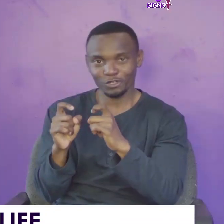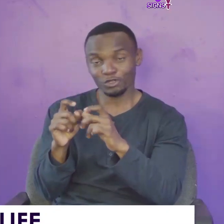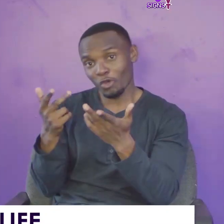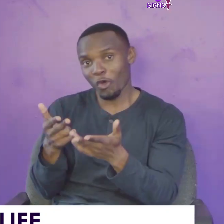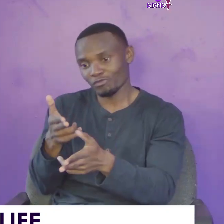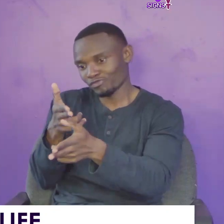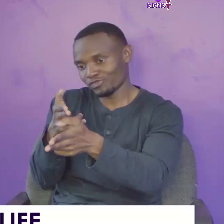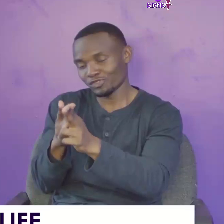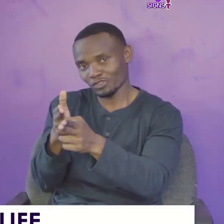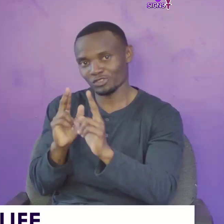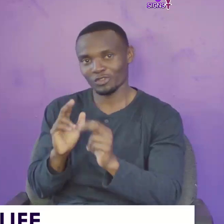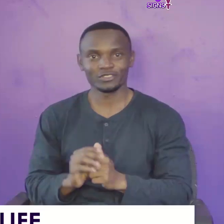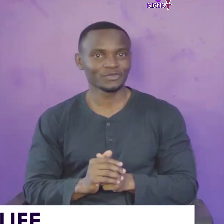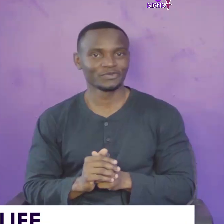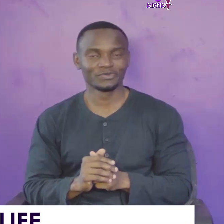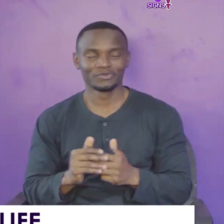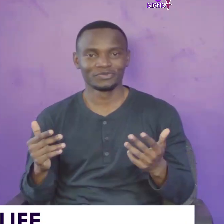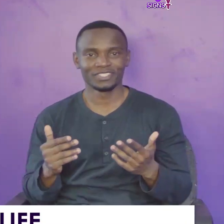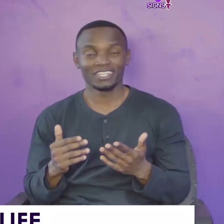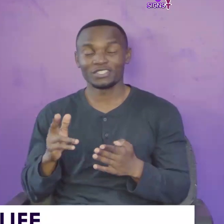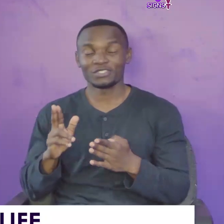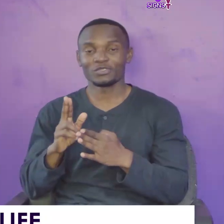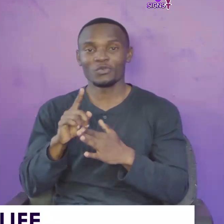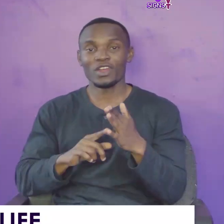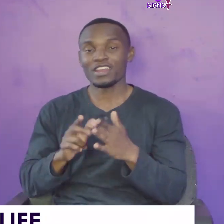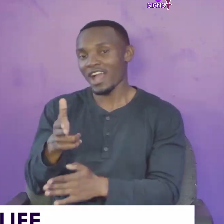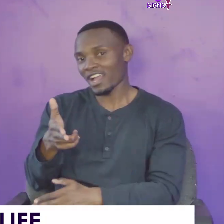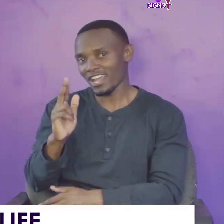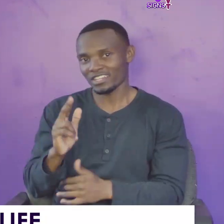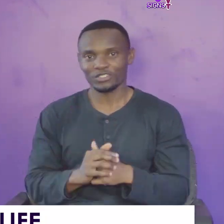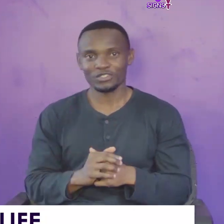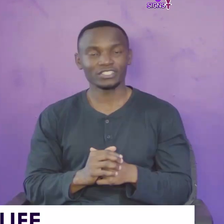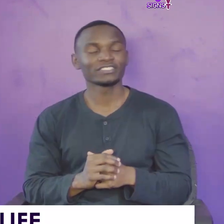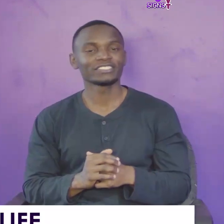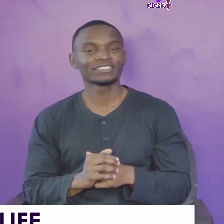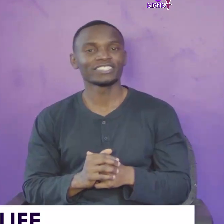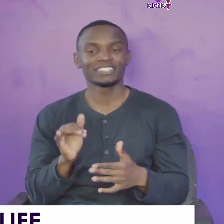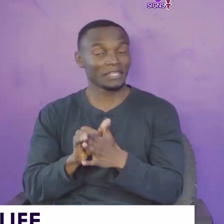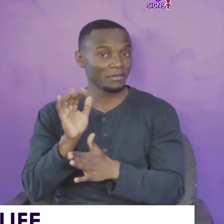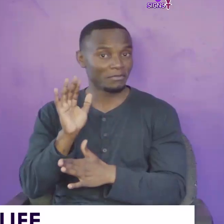it's a gunshot. It's not any other shot. That is you saying.